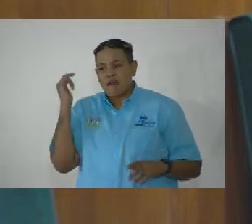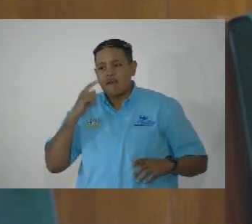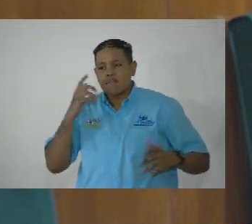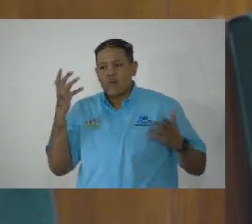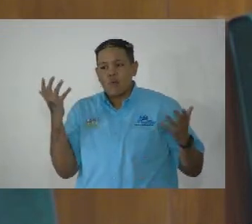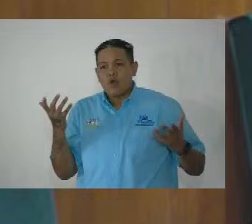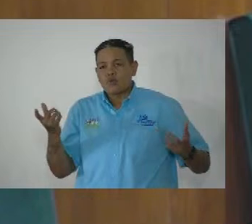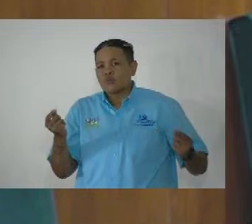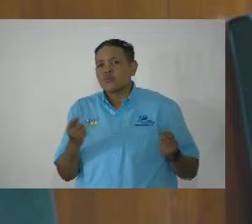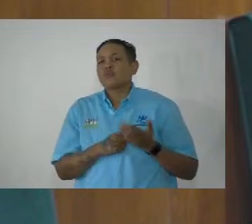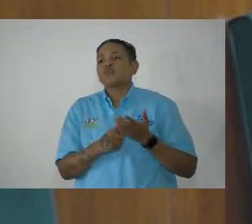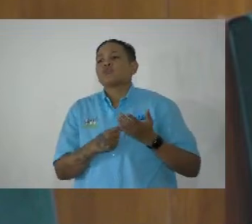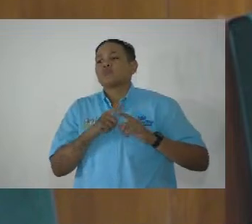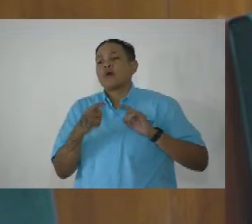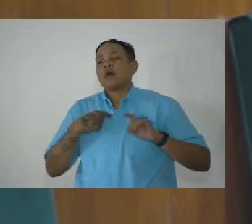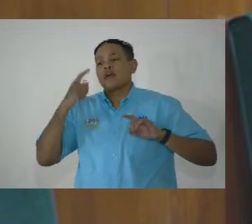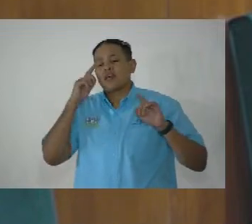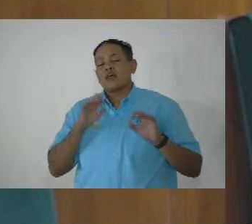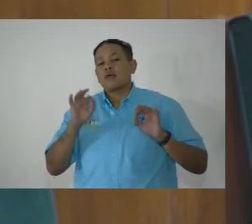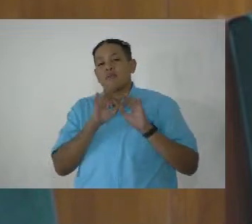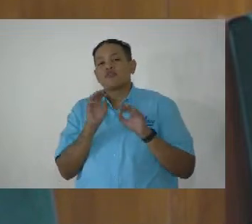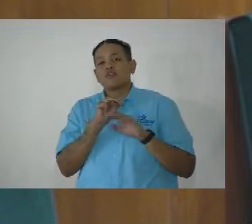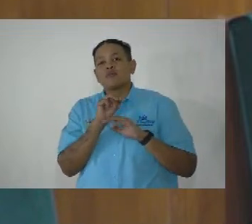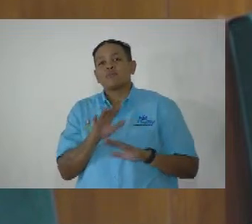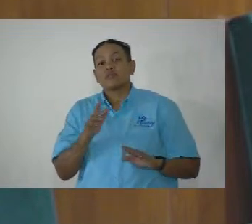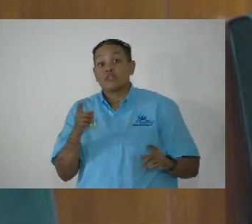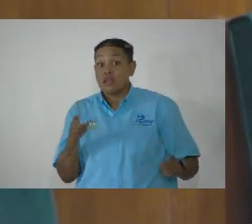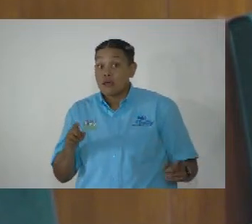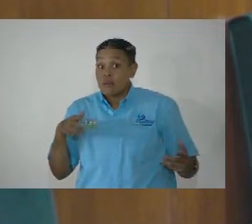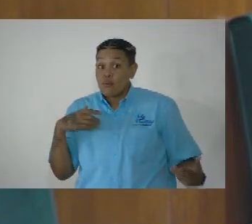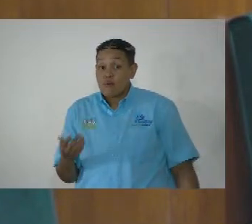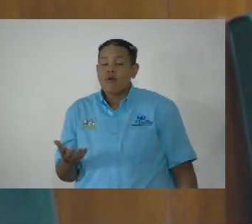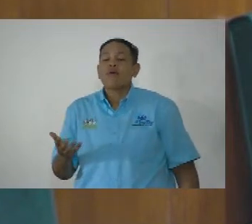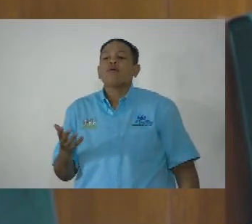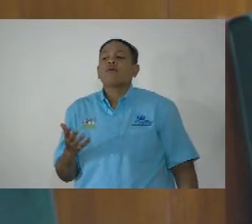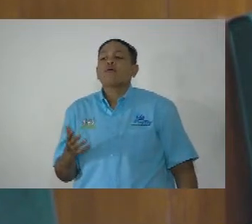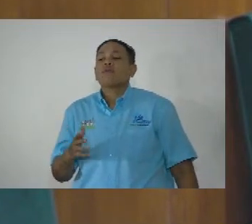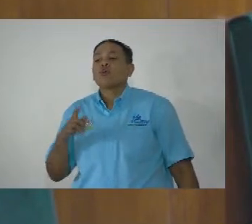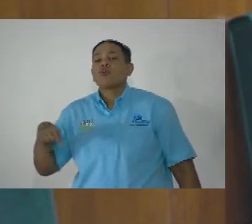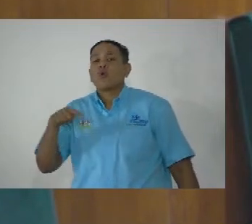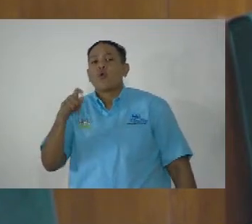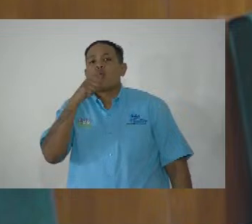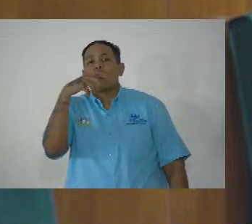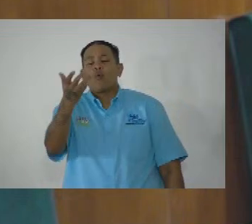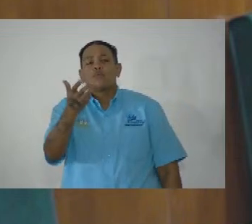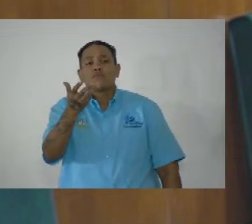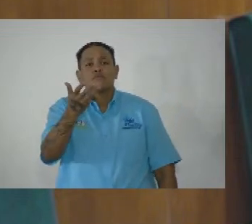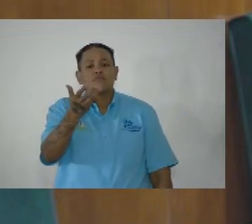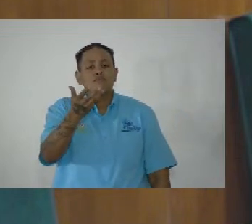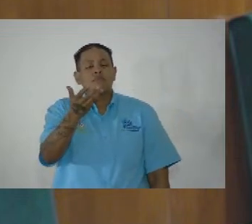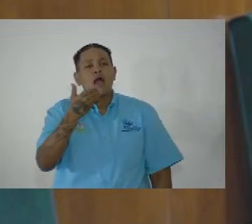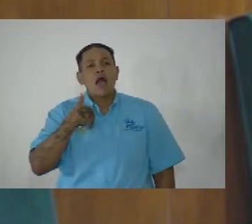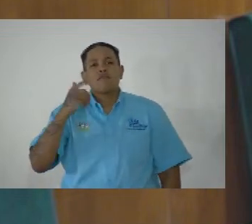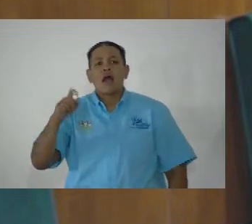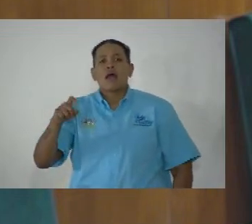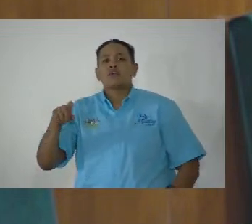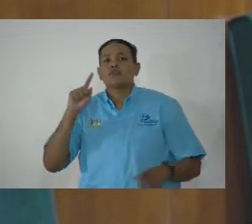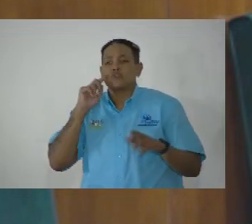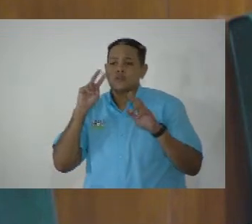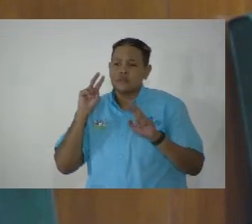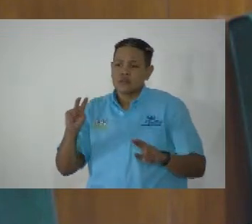I thought it was important, Minister, that those of us who have had to deal with, even